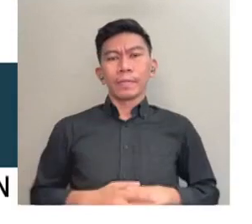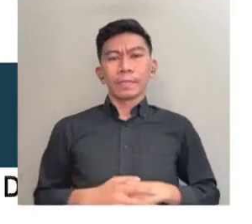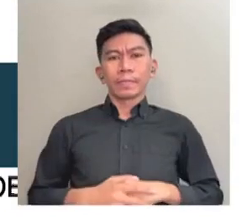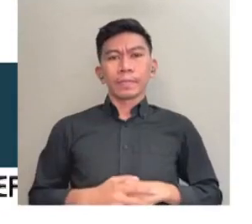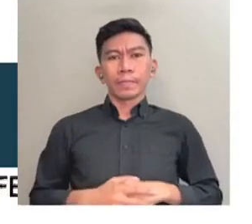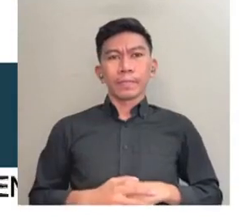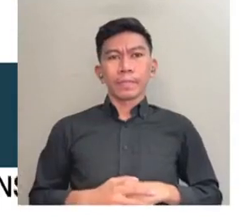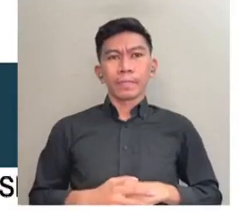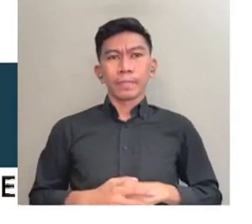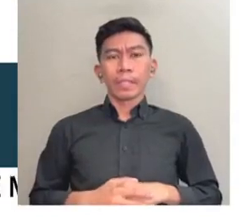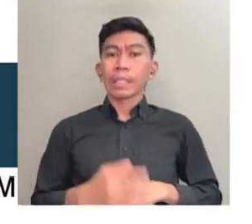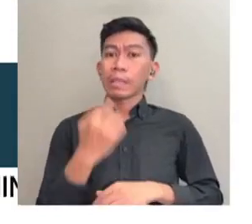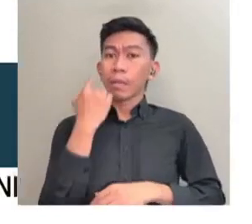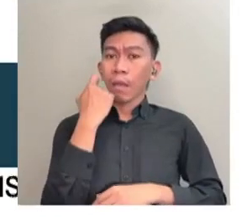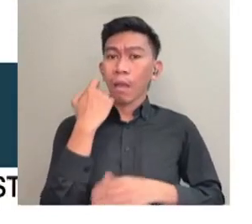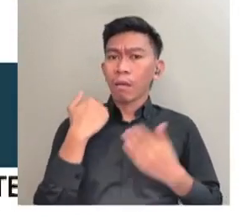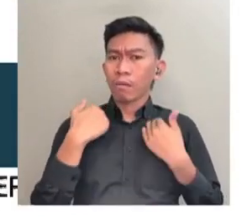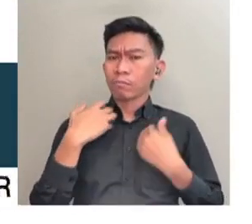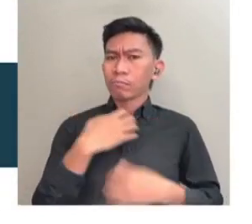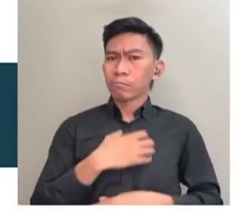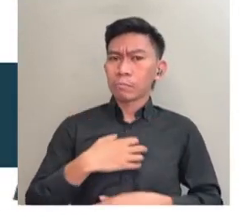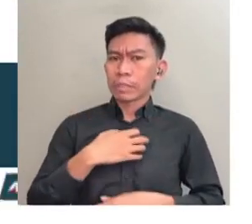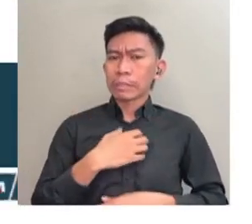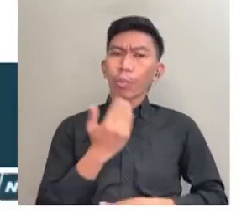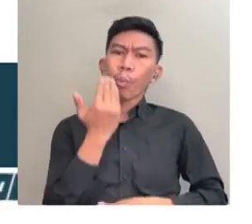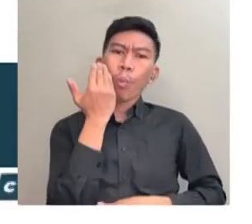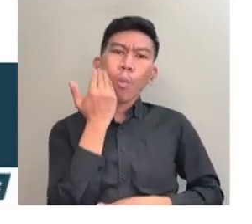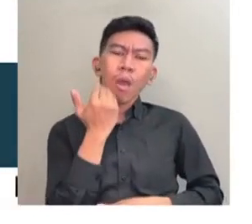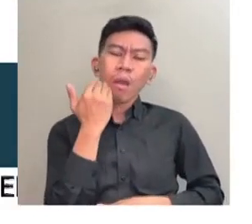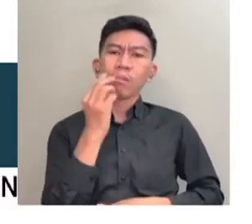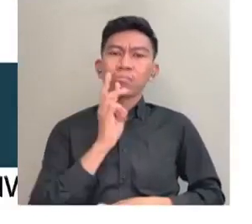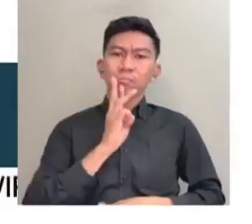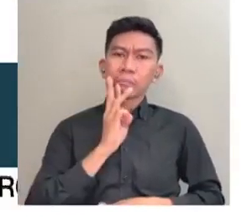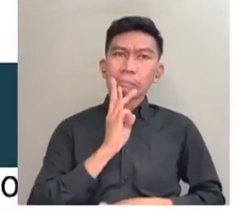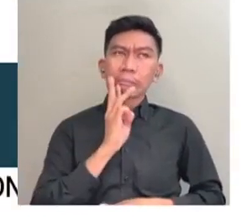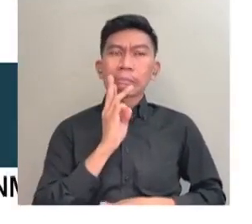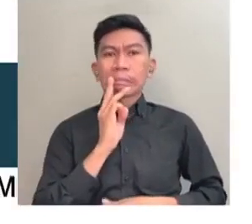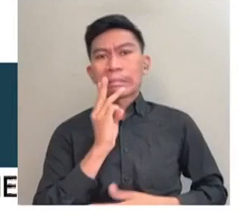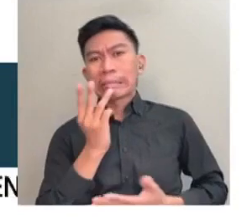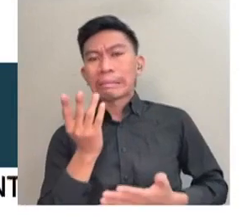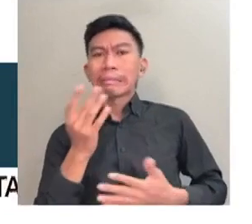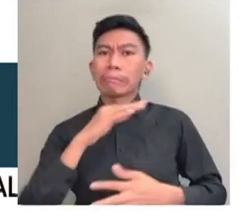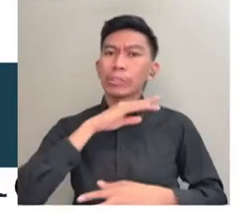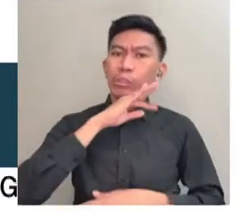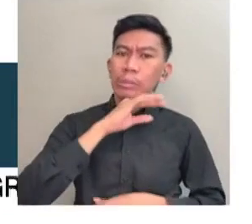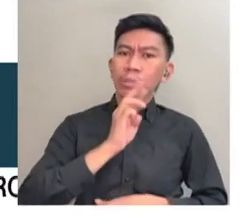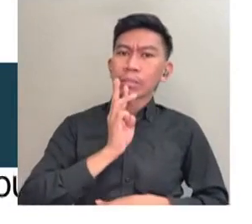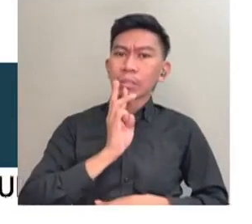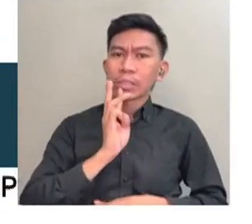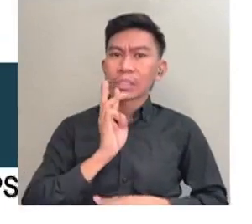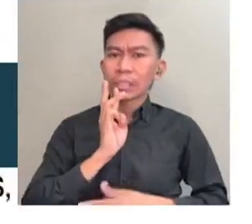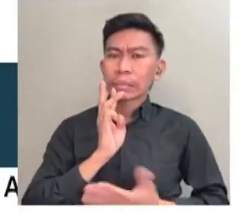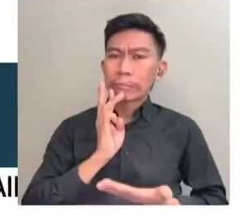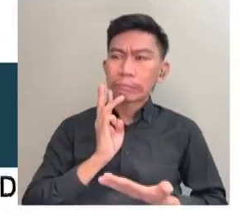there were complaints about water supply and water quality in the evacuation centers. Is anything being done about this